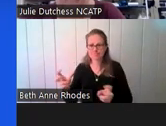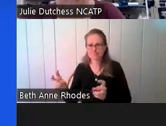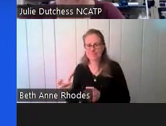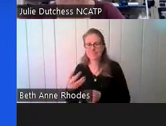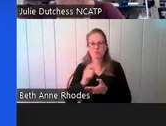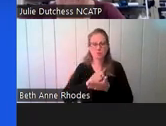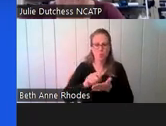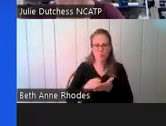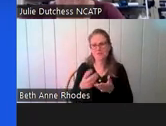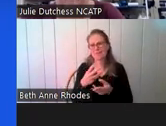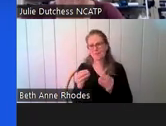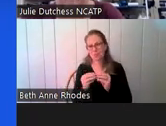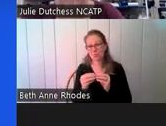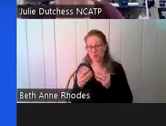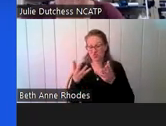and more.